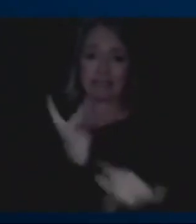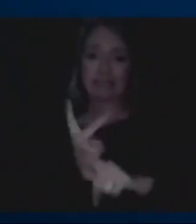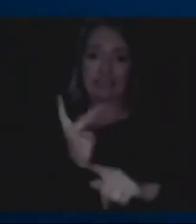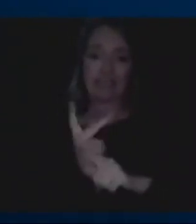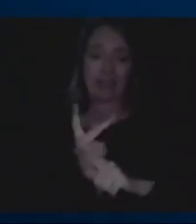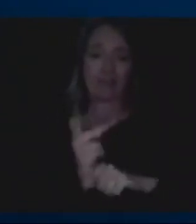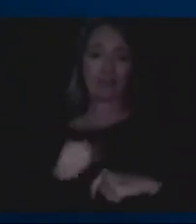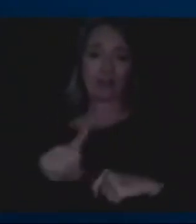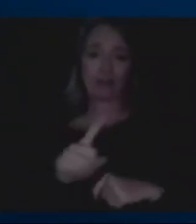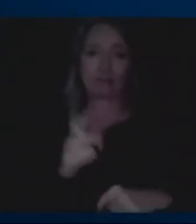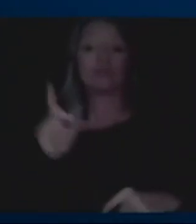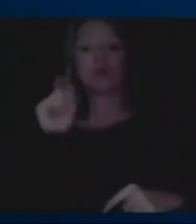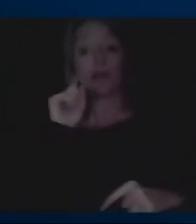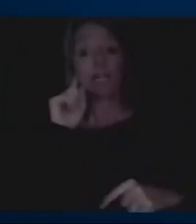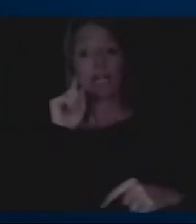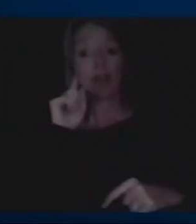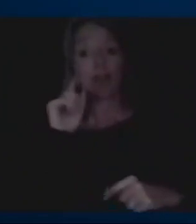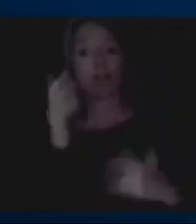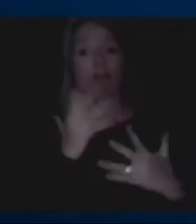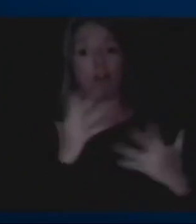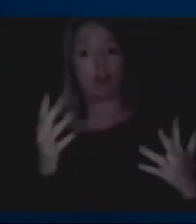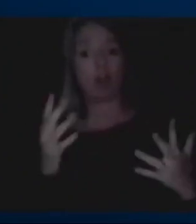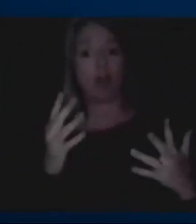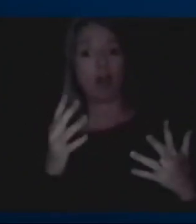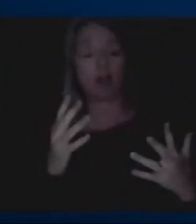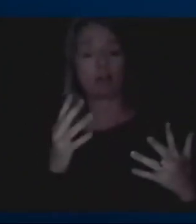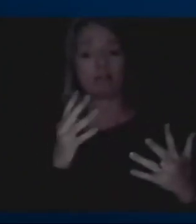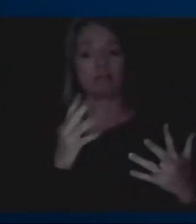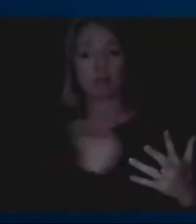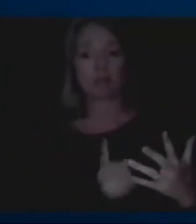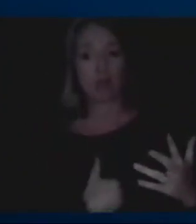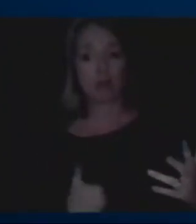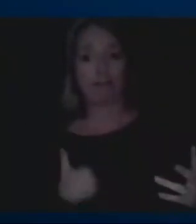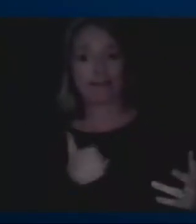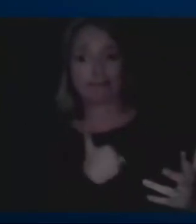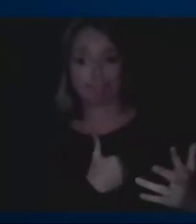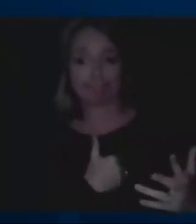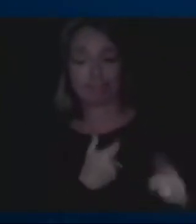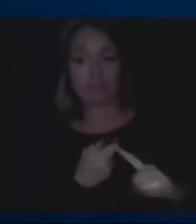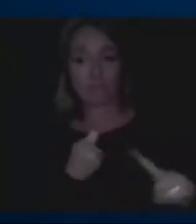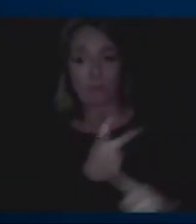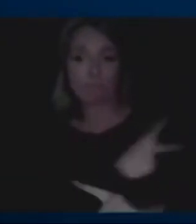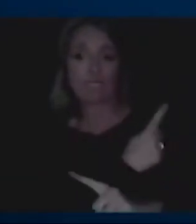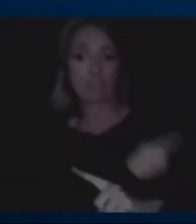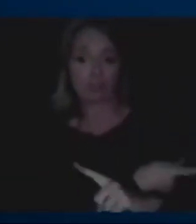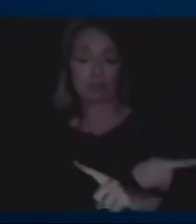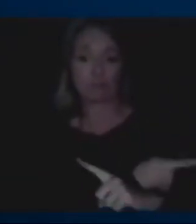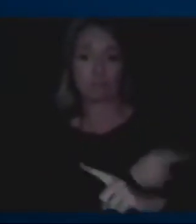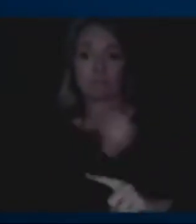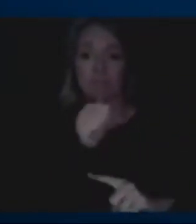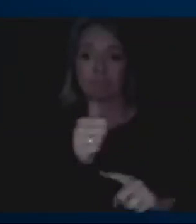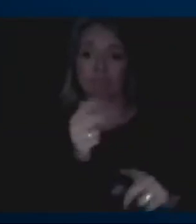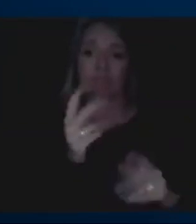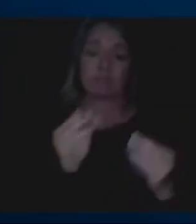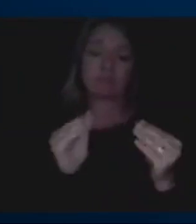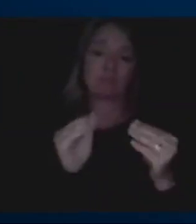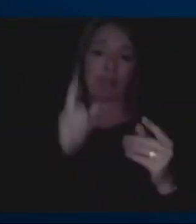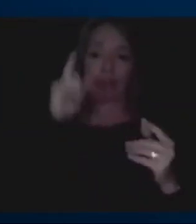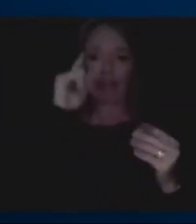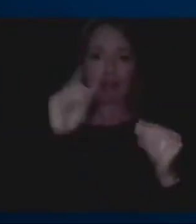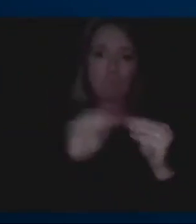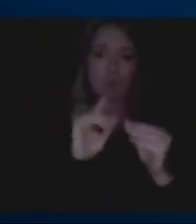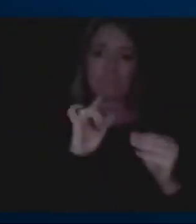hear a lot of regret from patients, that they hadn't taken it more seriously. In Jesus' name, amen.